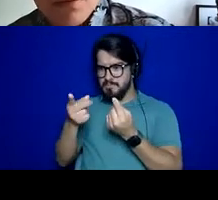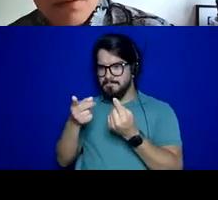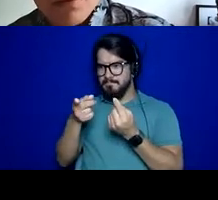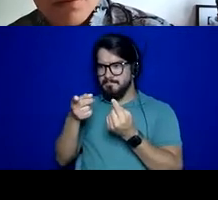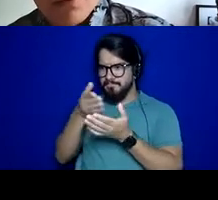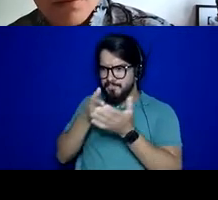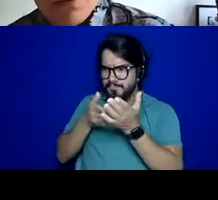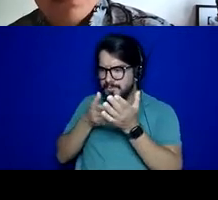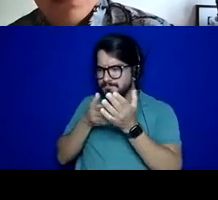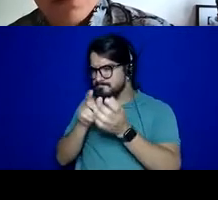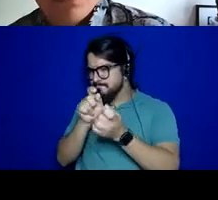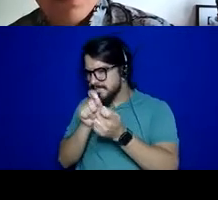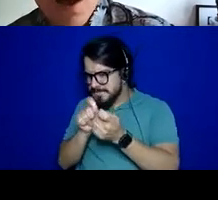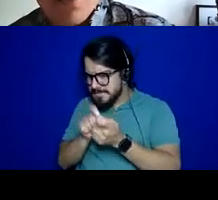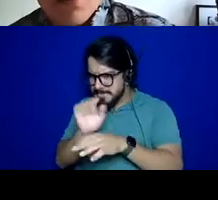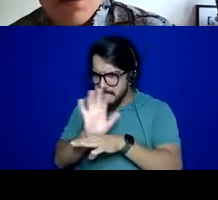it more easily with video.